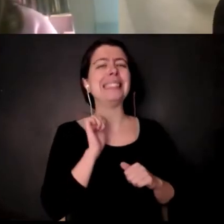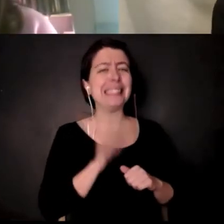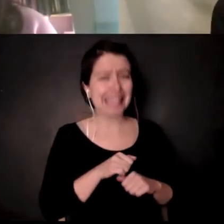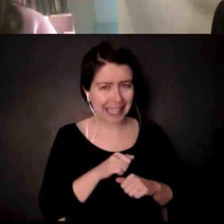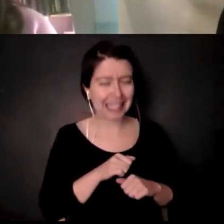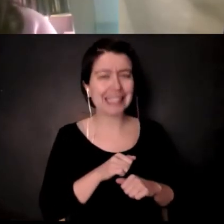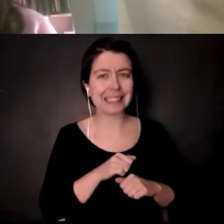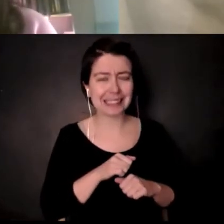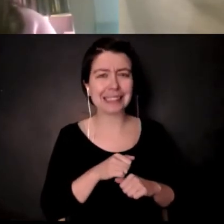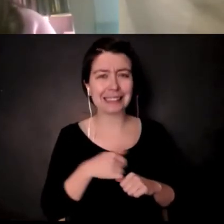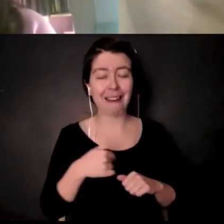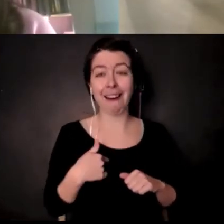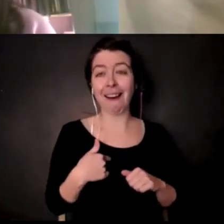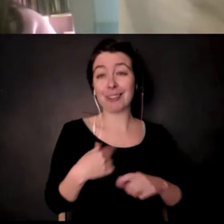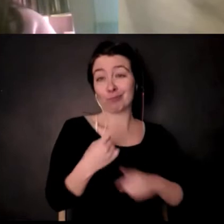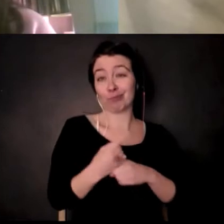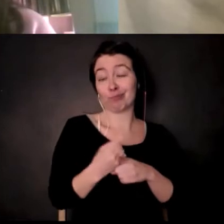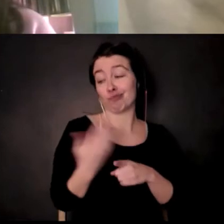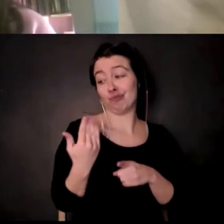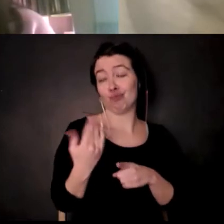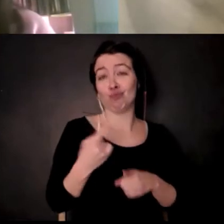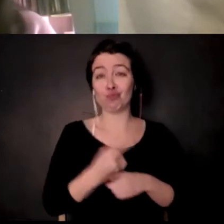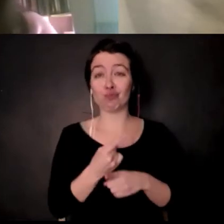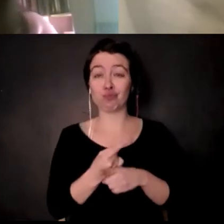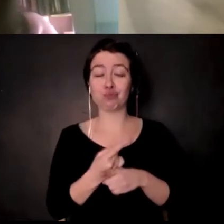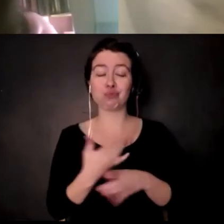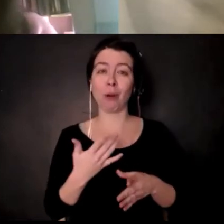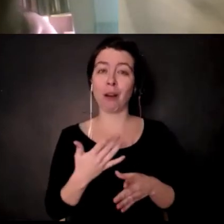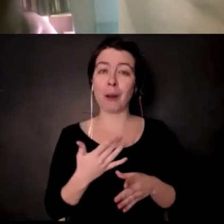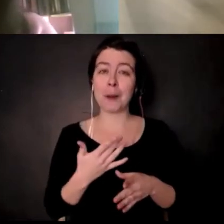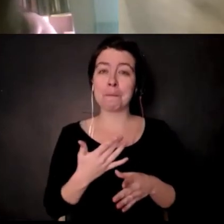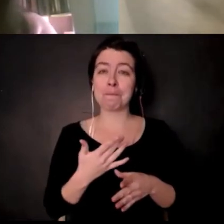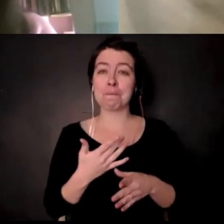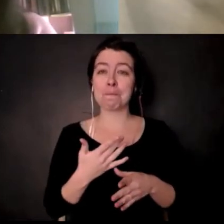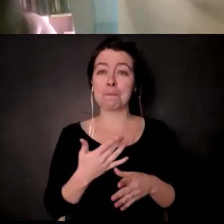saying this to you the other day, like I feel I wasn't really receptive.